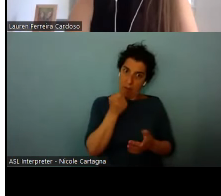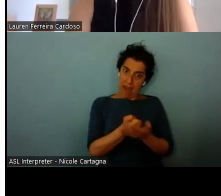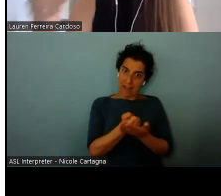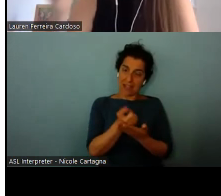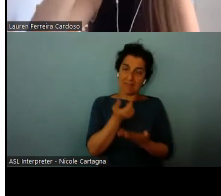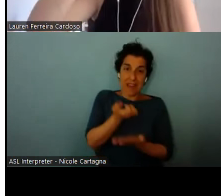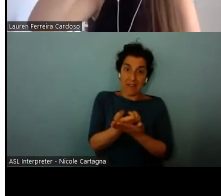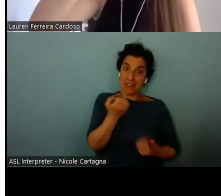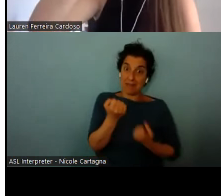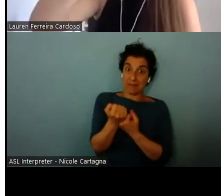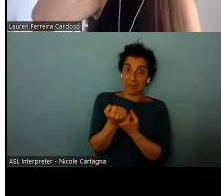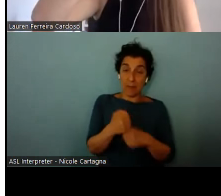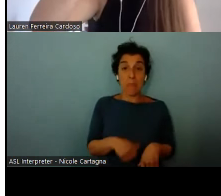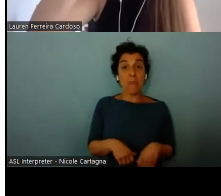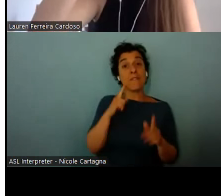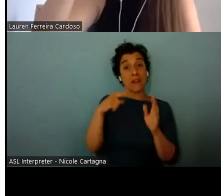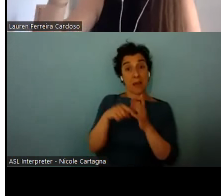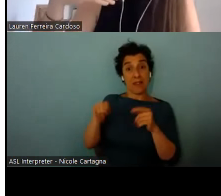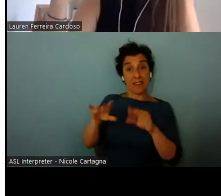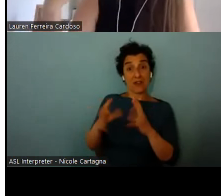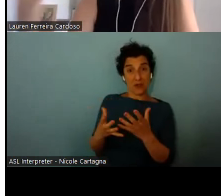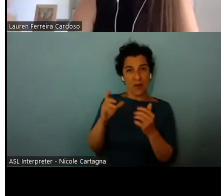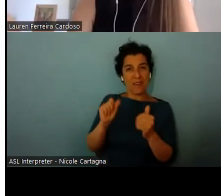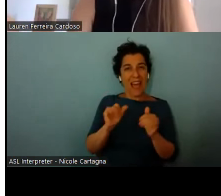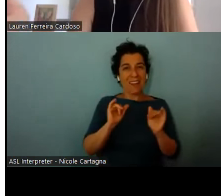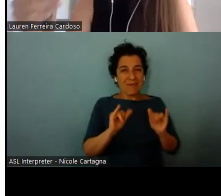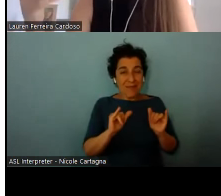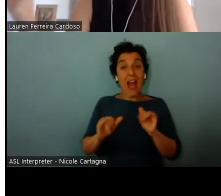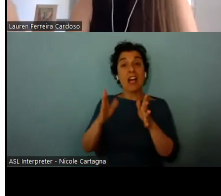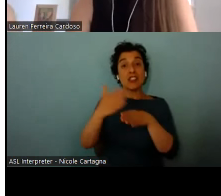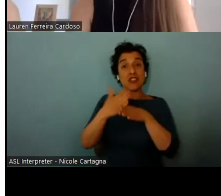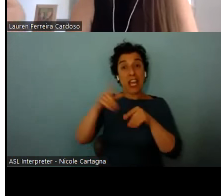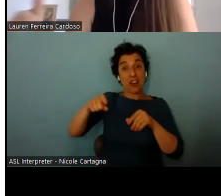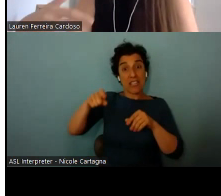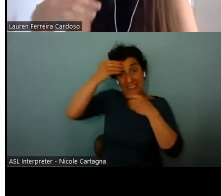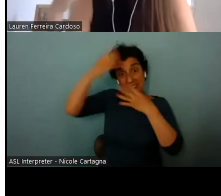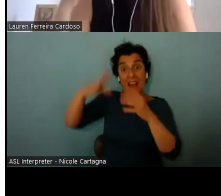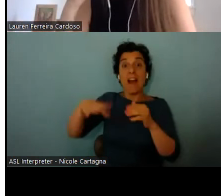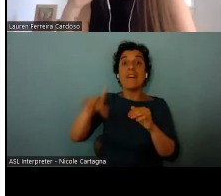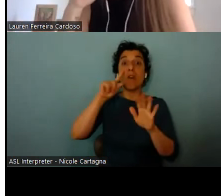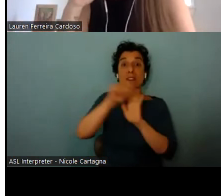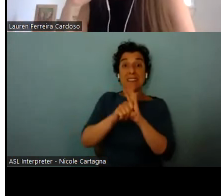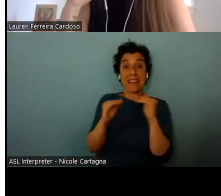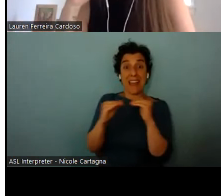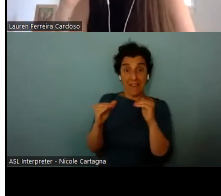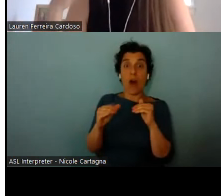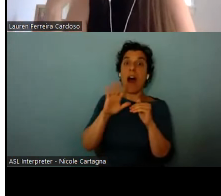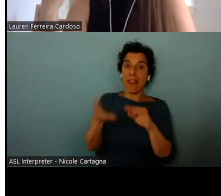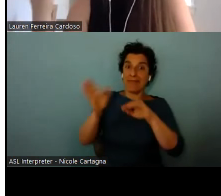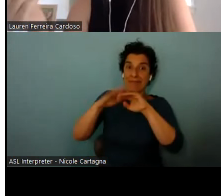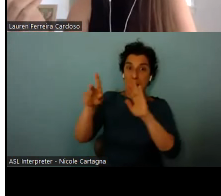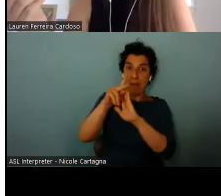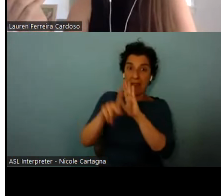this example, this group was able to share the needs of populations at the state level to inform policymaking, and in this case, elevating the need